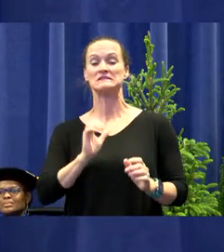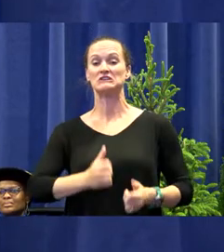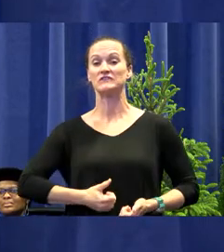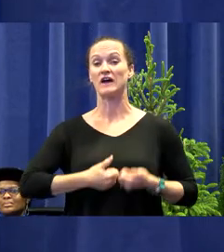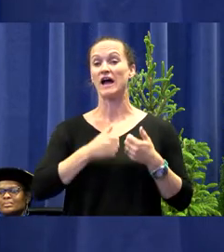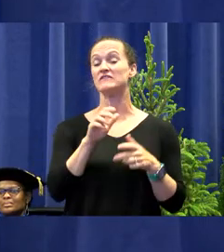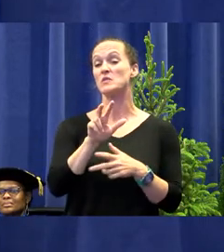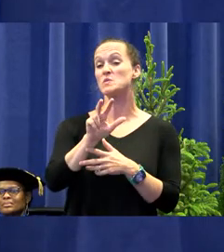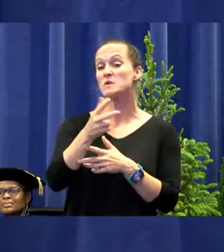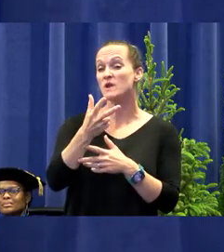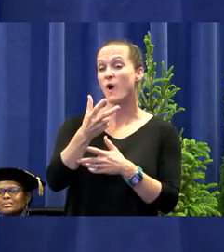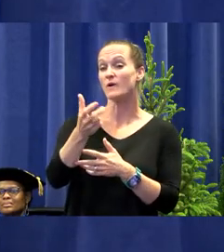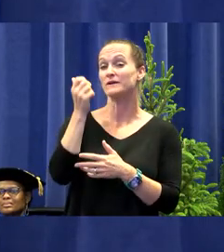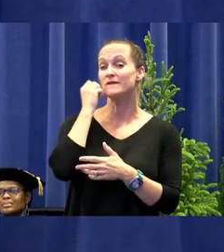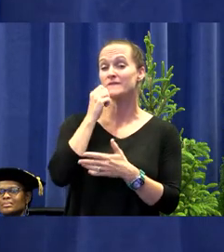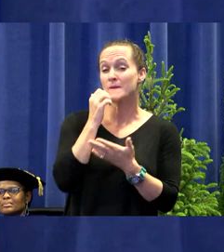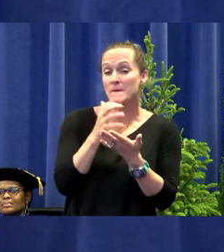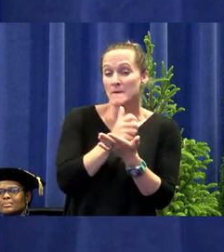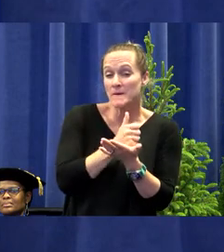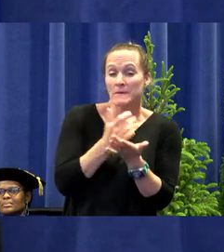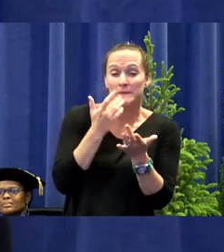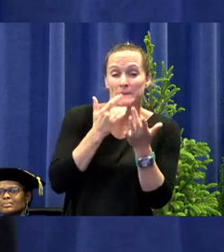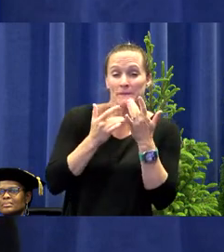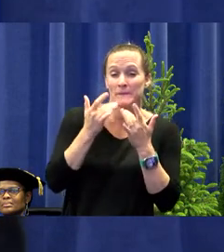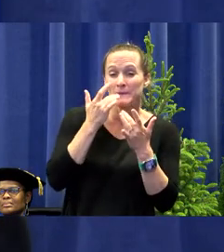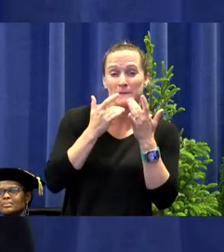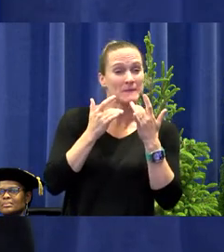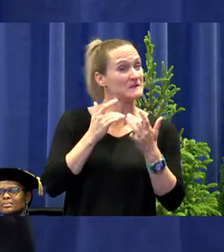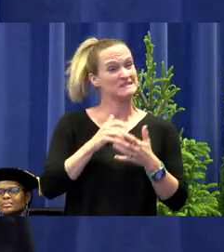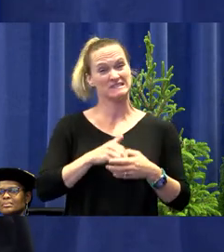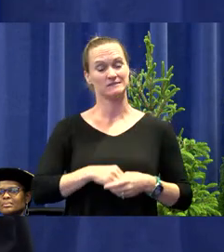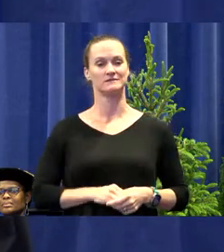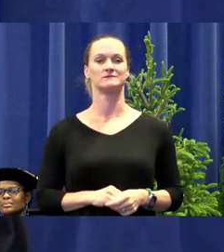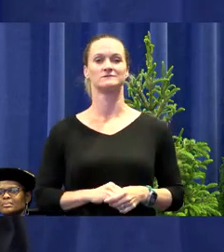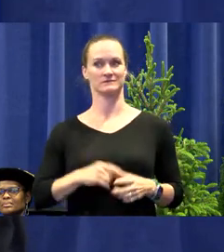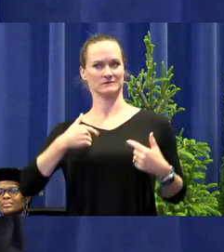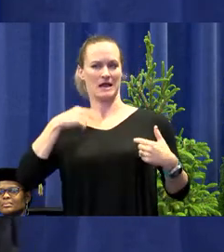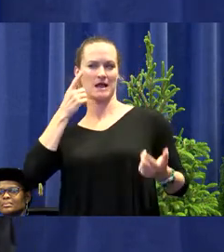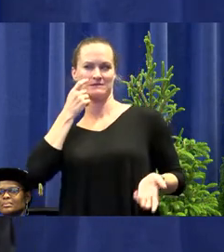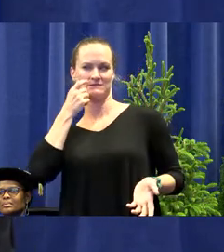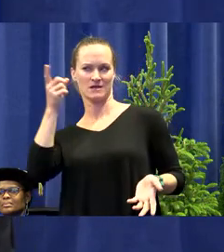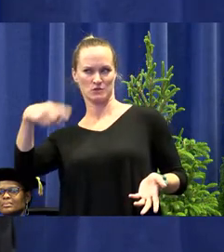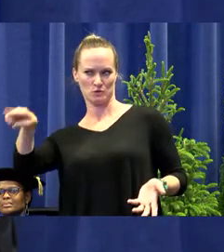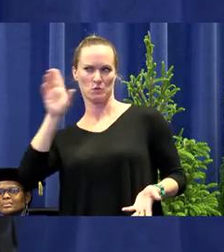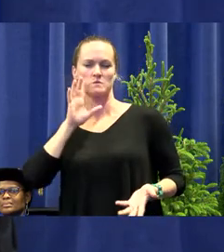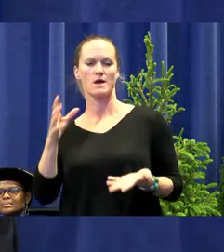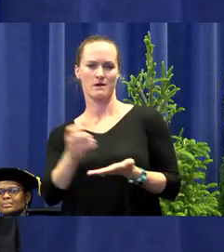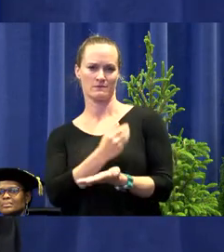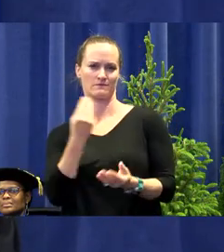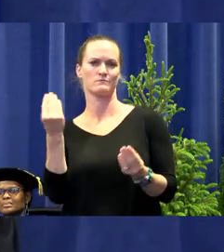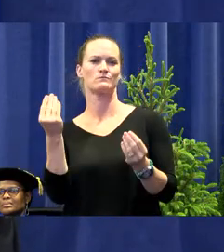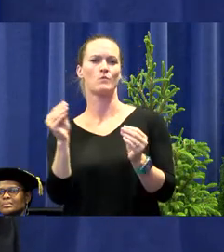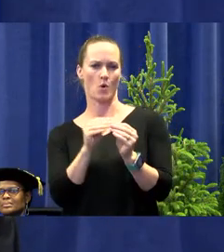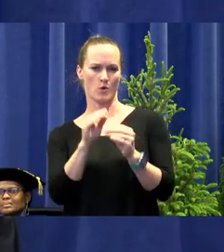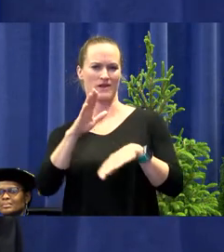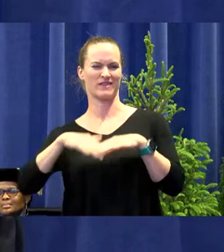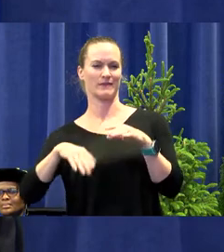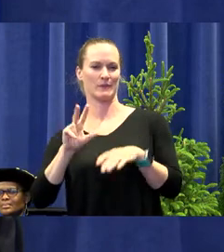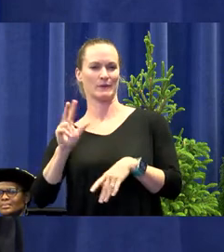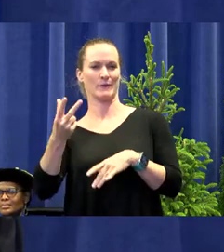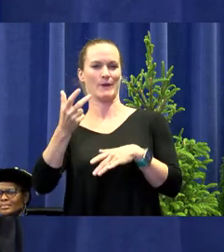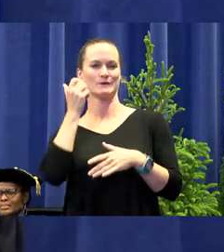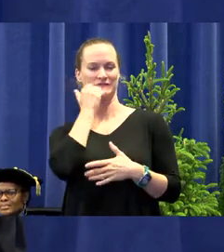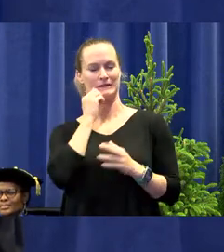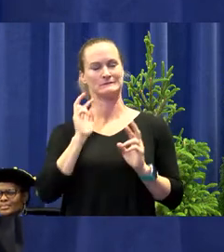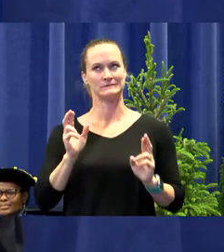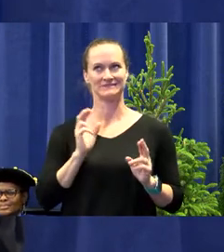day, adjusted to today's dollars. I suspect that you will earn a little bit more than $3 per day, so that's